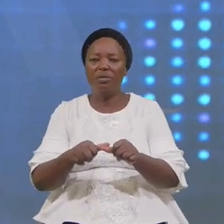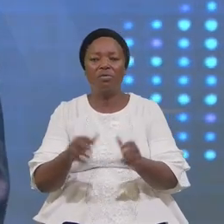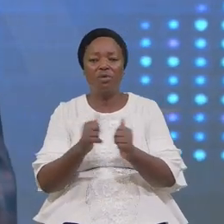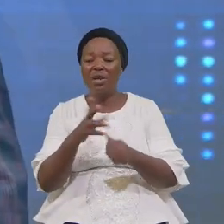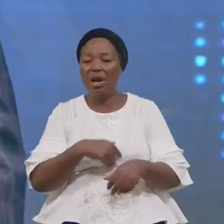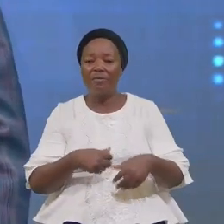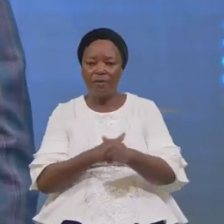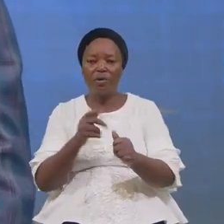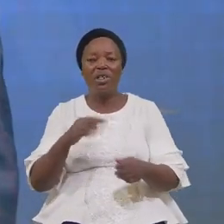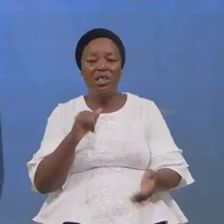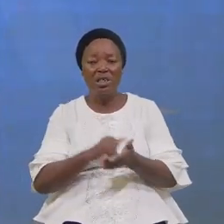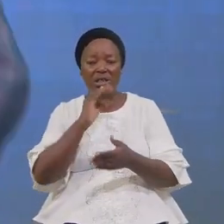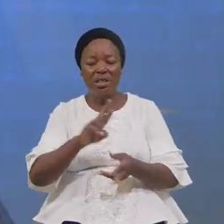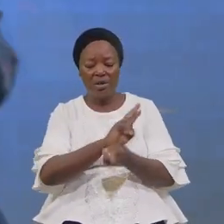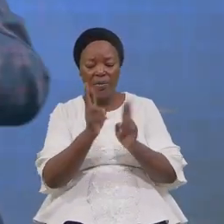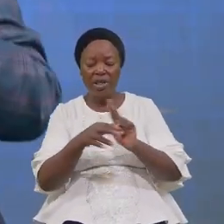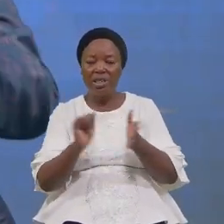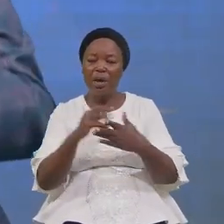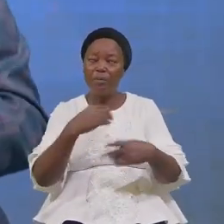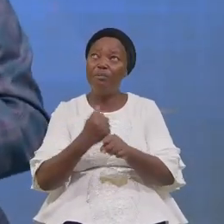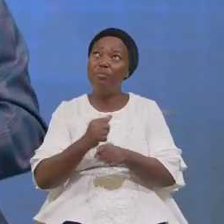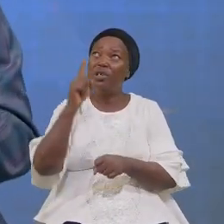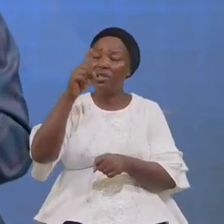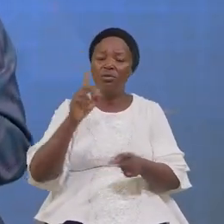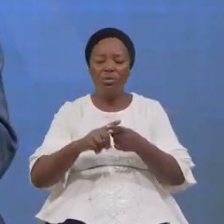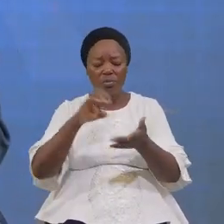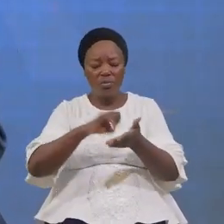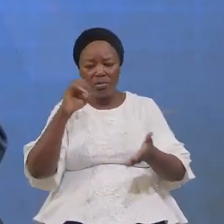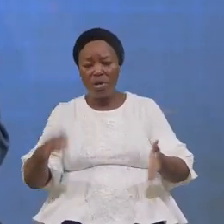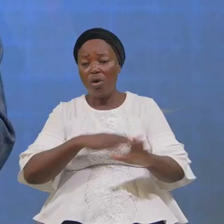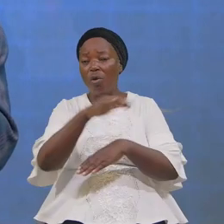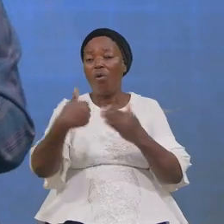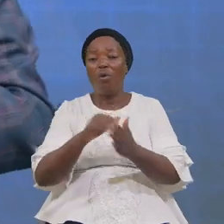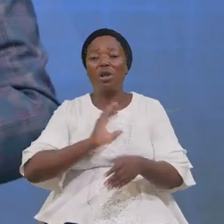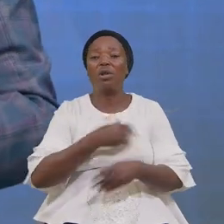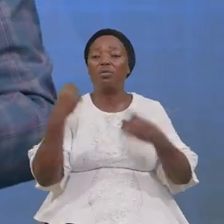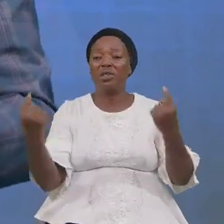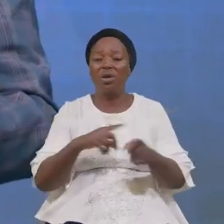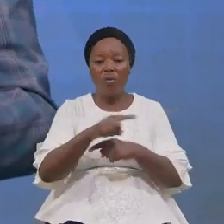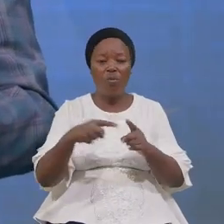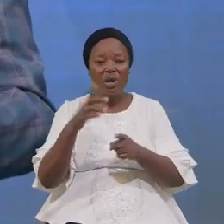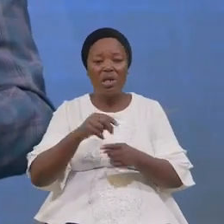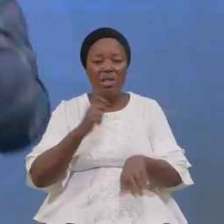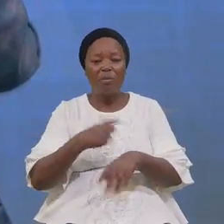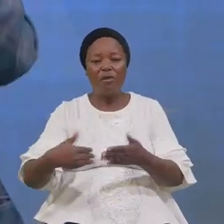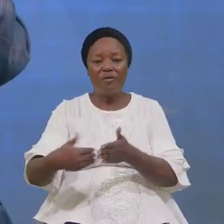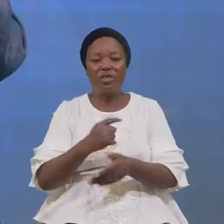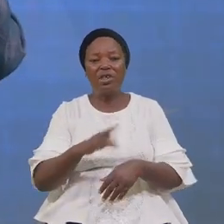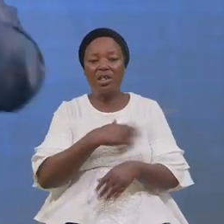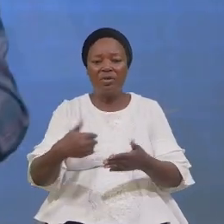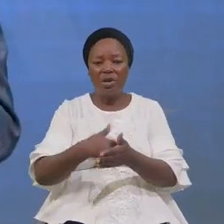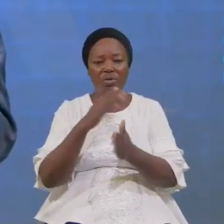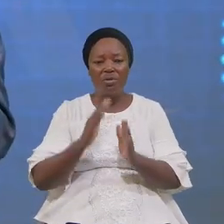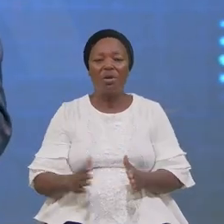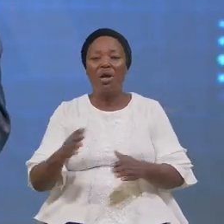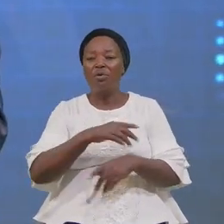that makes him to blot out all our sins. When the times of refreshing renewal,